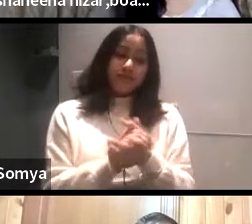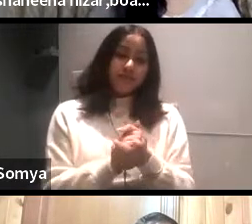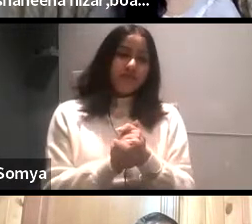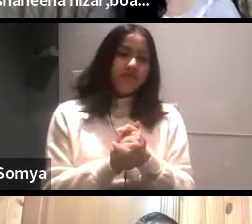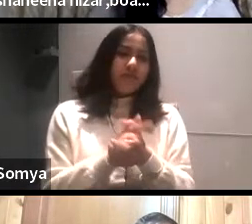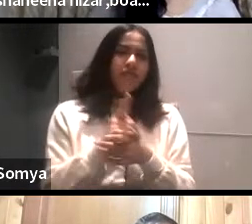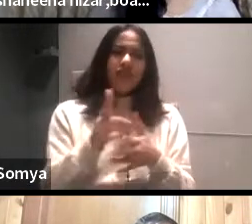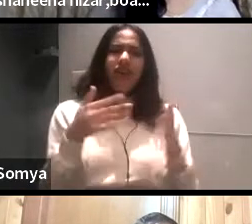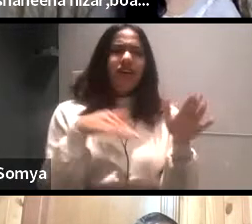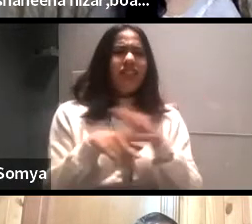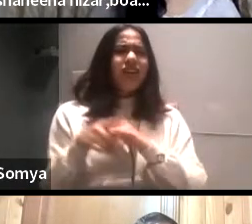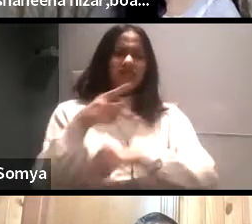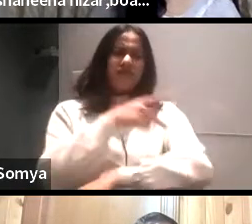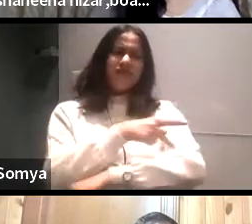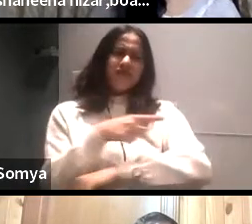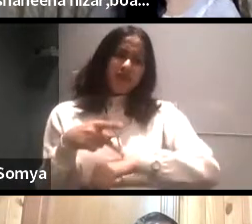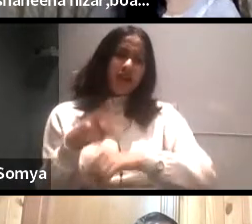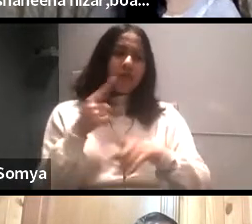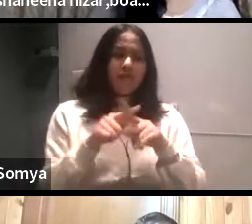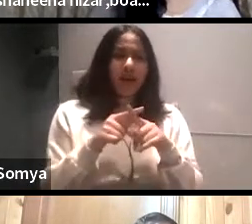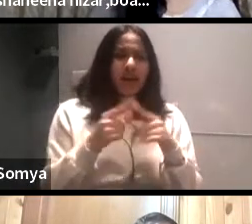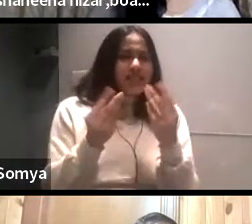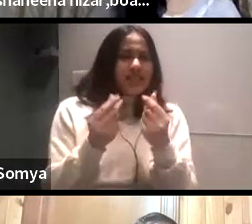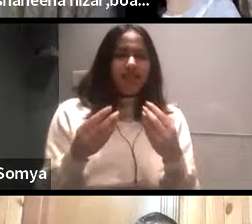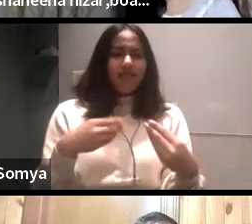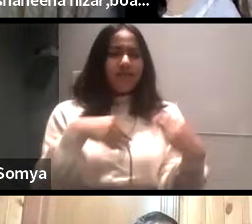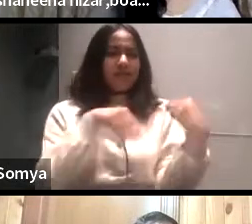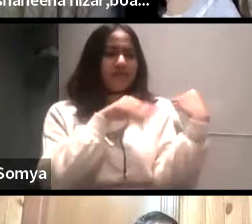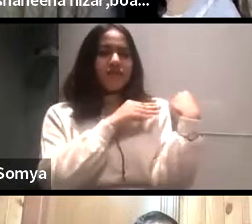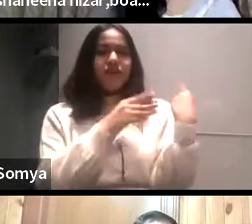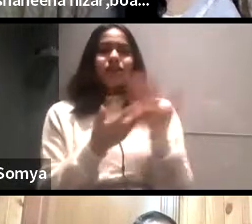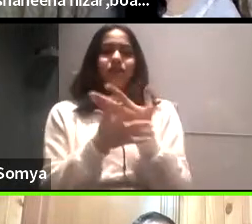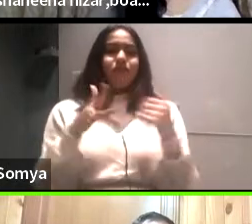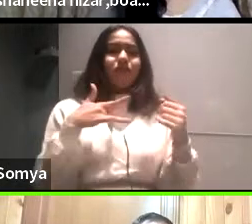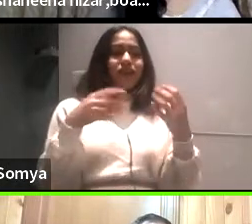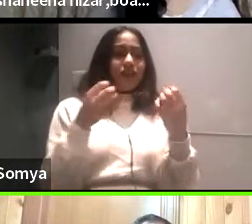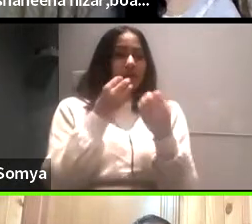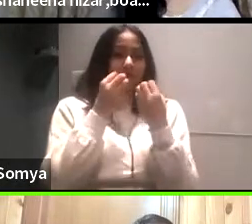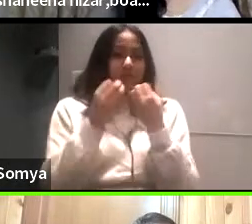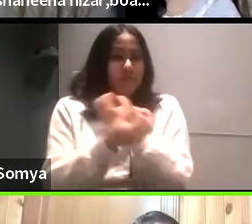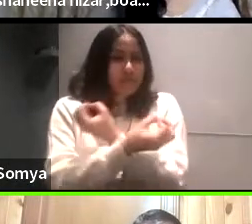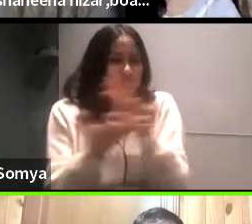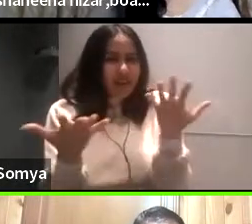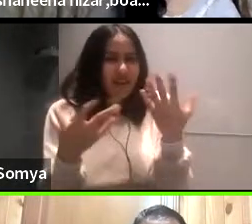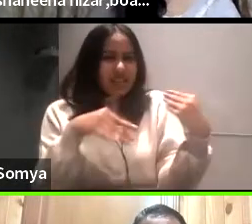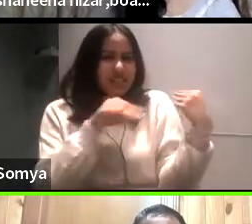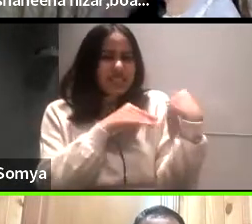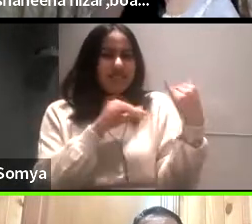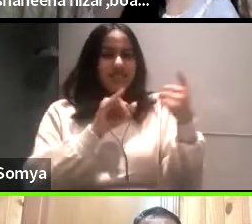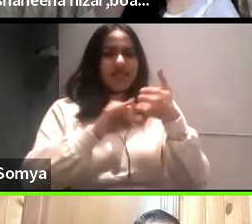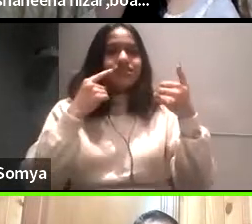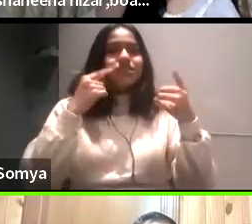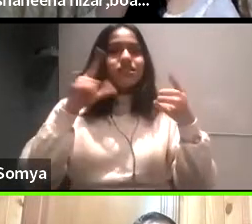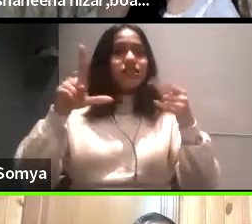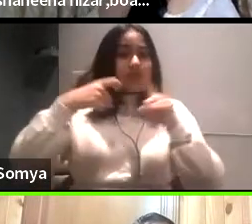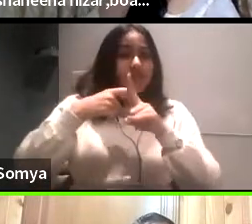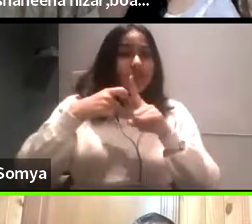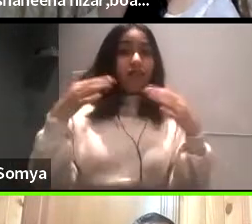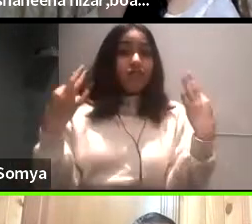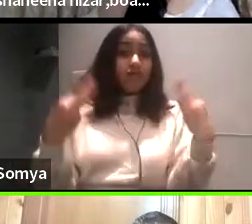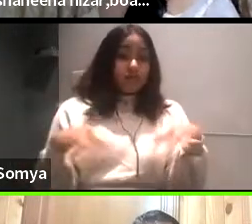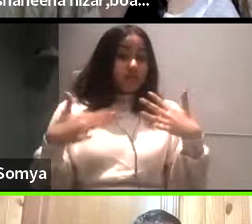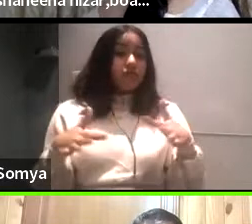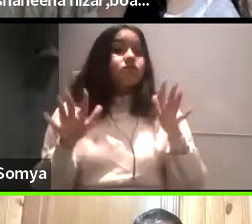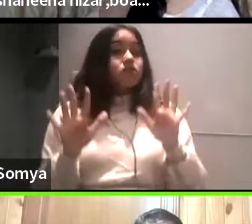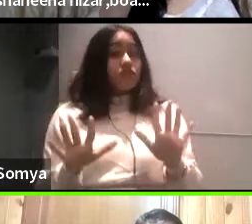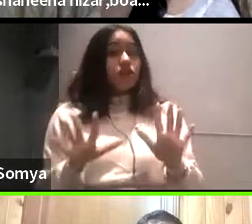it's very formal, but when you wear a georgette, it's a party wear. Correct. And silk is very, very, very, very expensive.